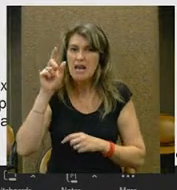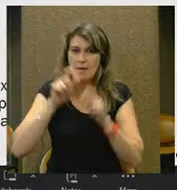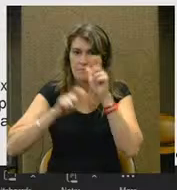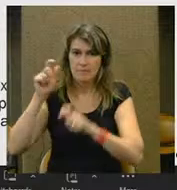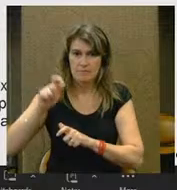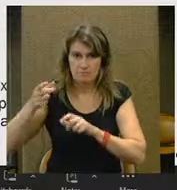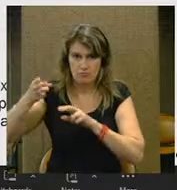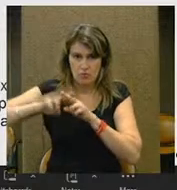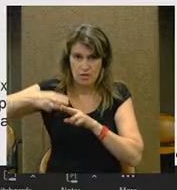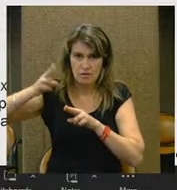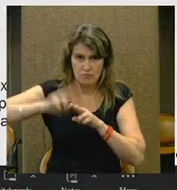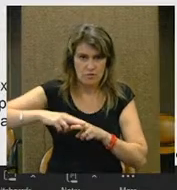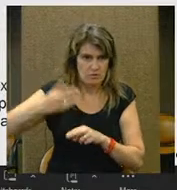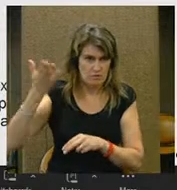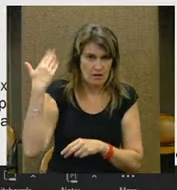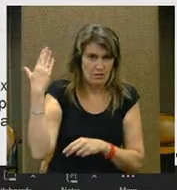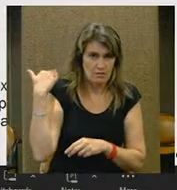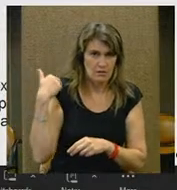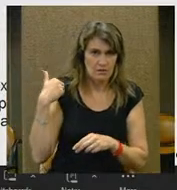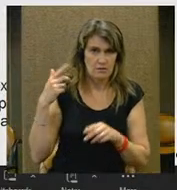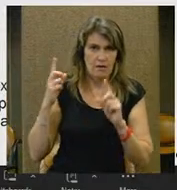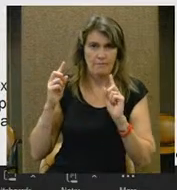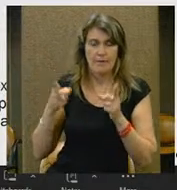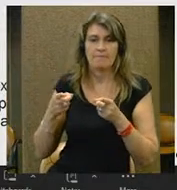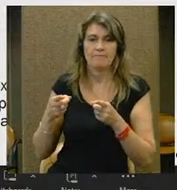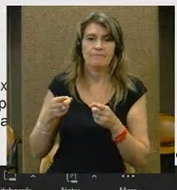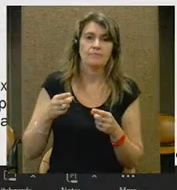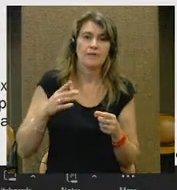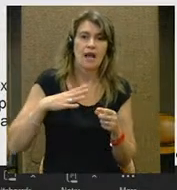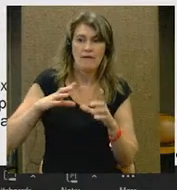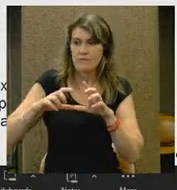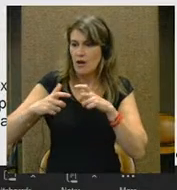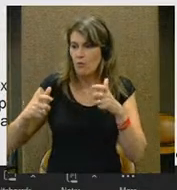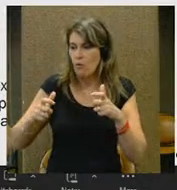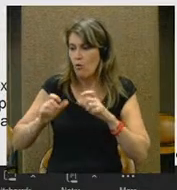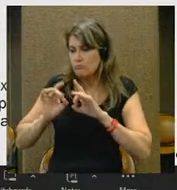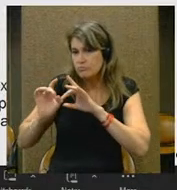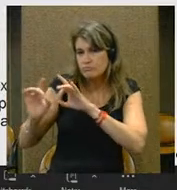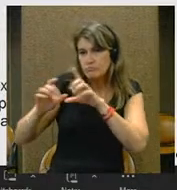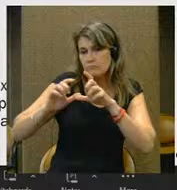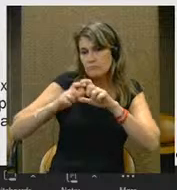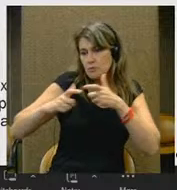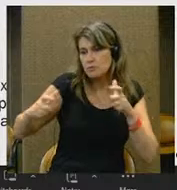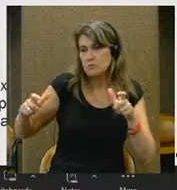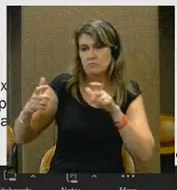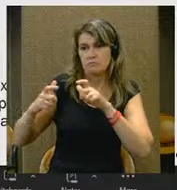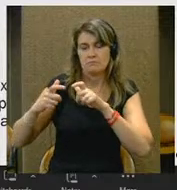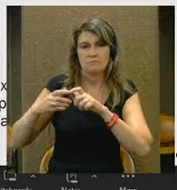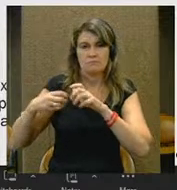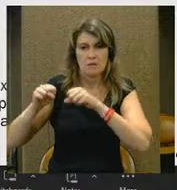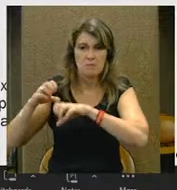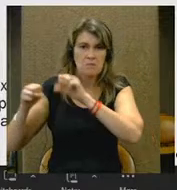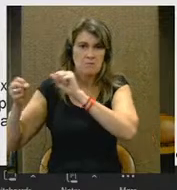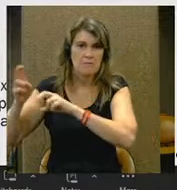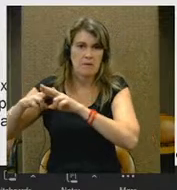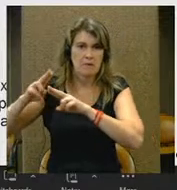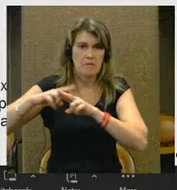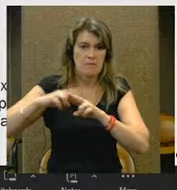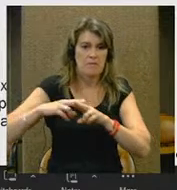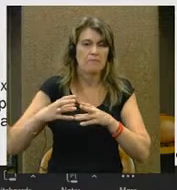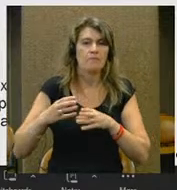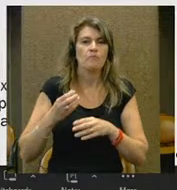in those days, whenever there was an outbreak, it typically could be linked back to one